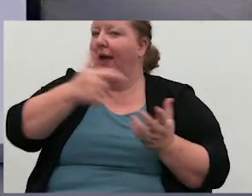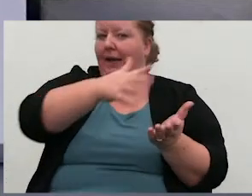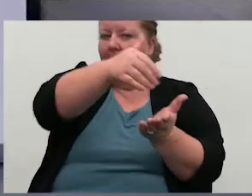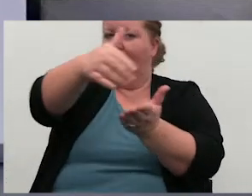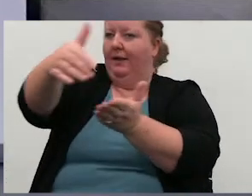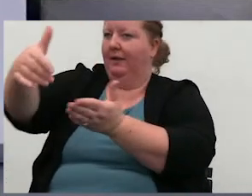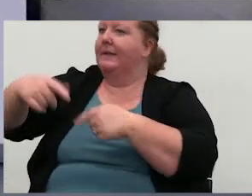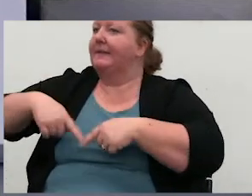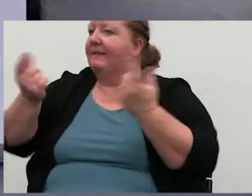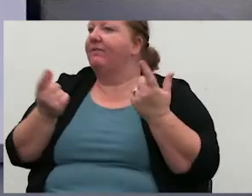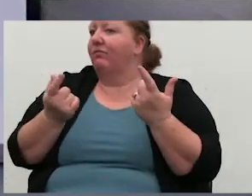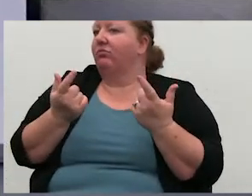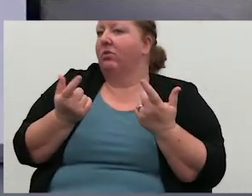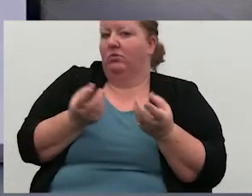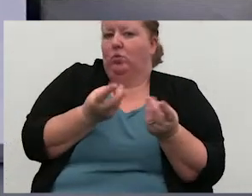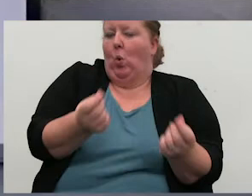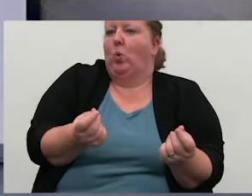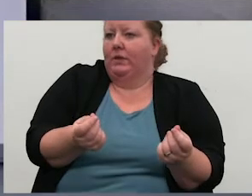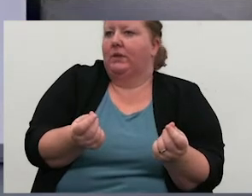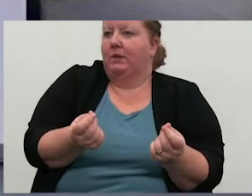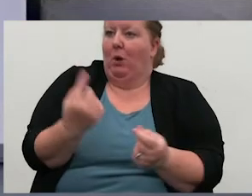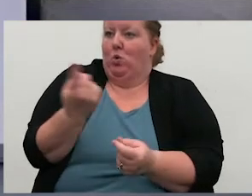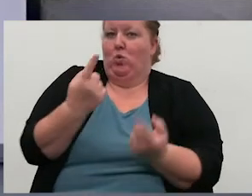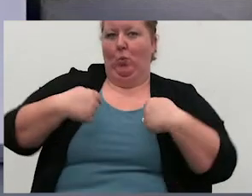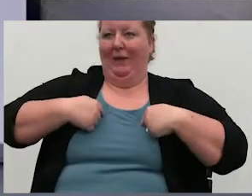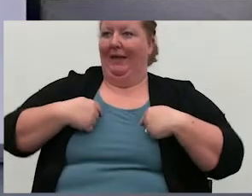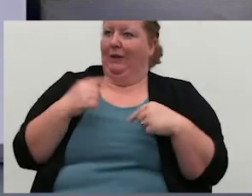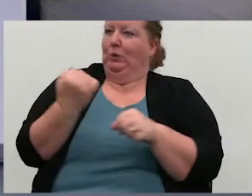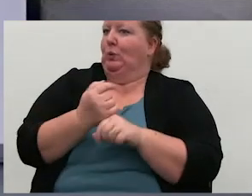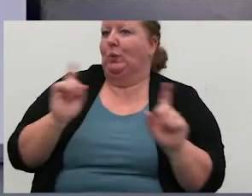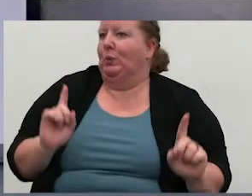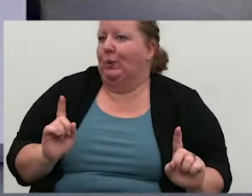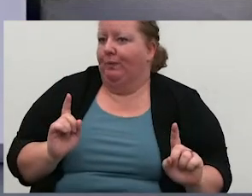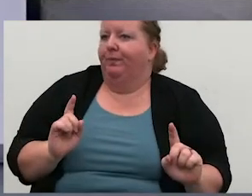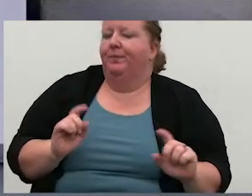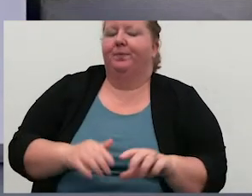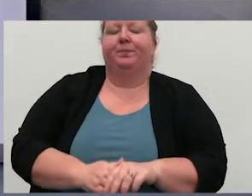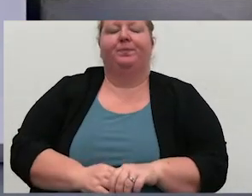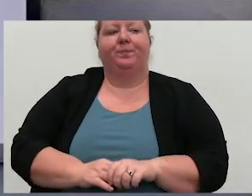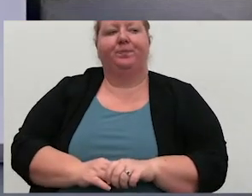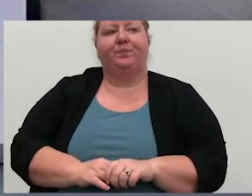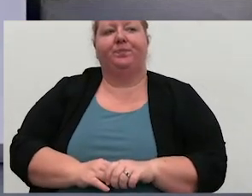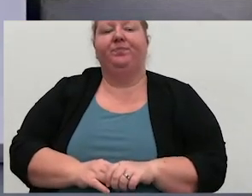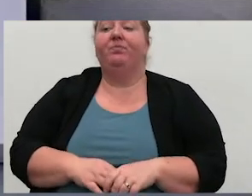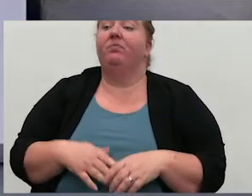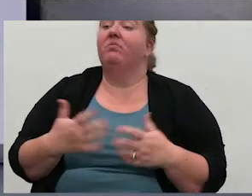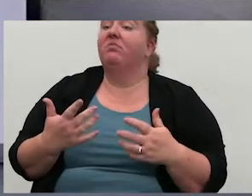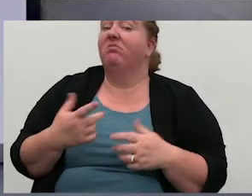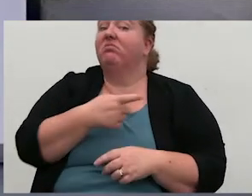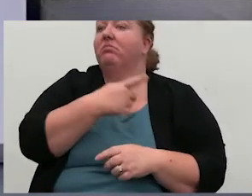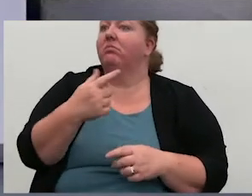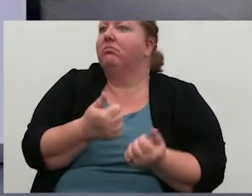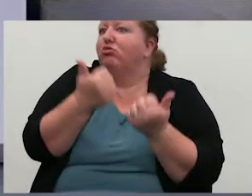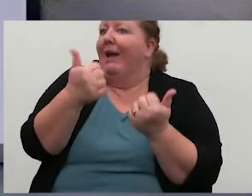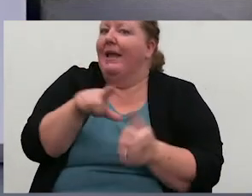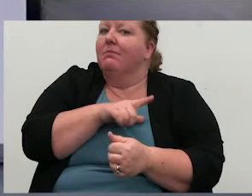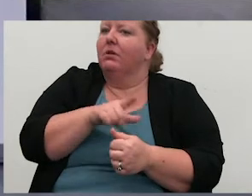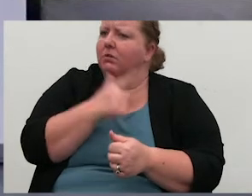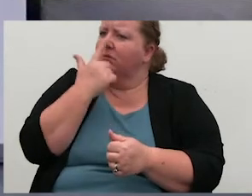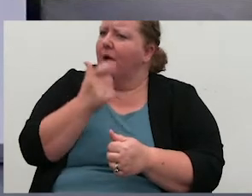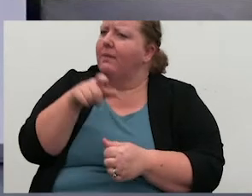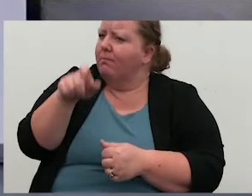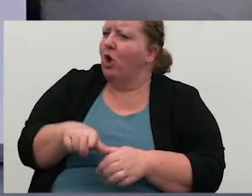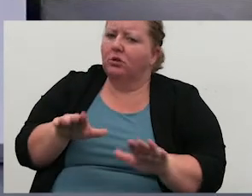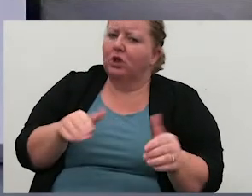different sources about who we are and what we do. And they're saying, no, this is great, because we can give you a more personal